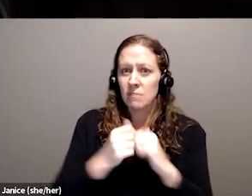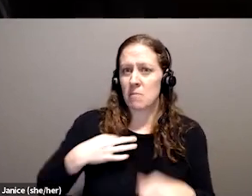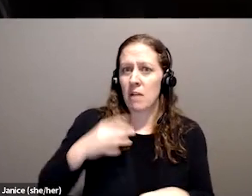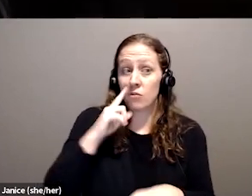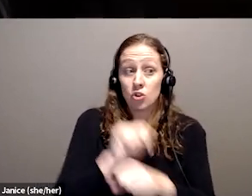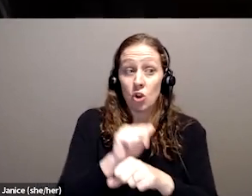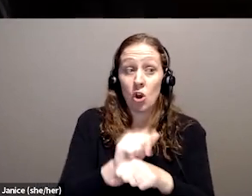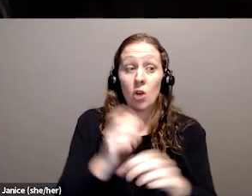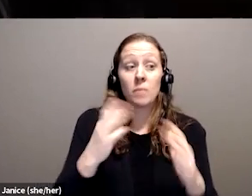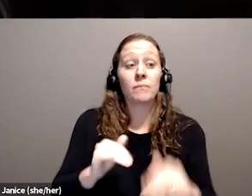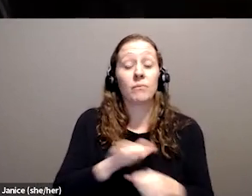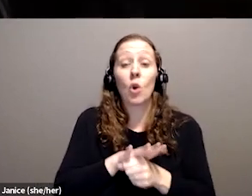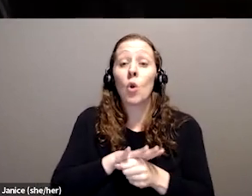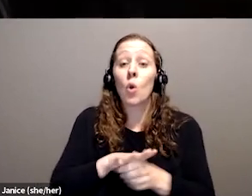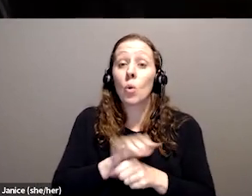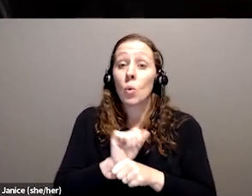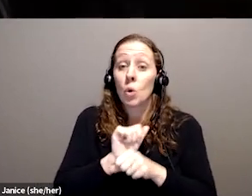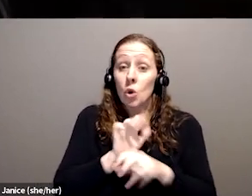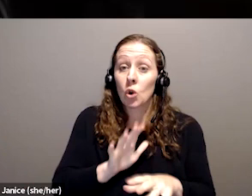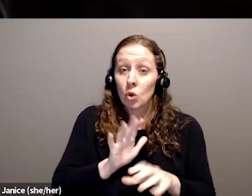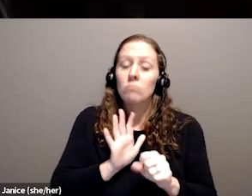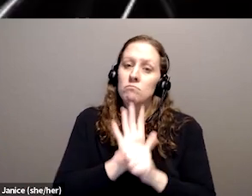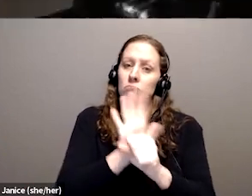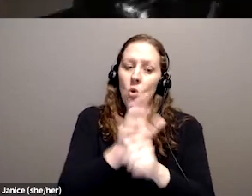Promote the hiring of local workers.